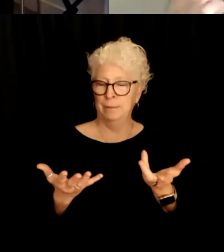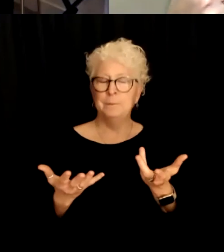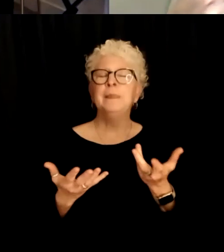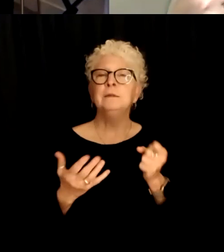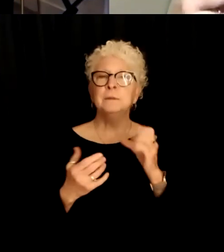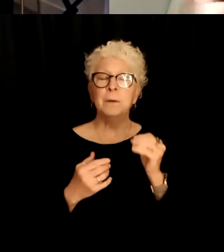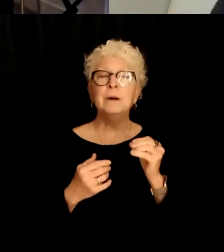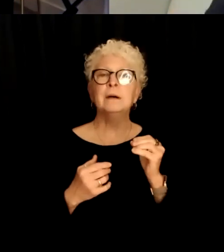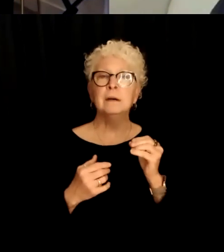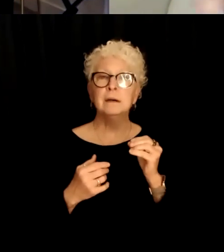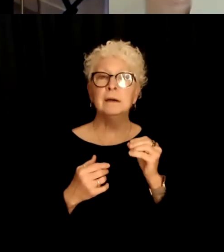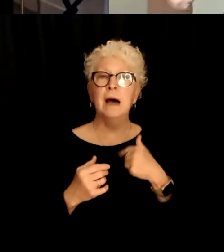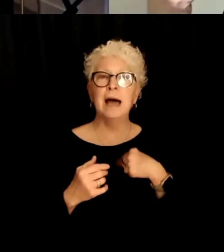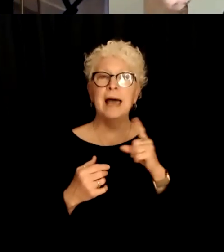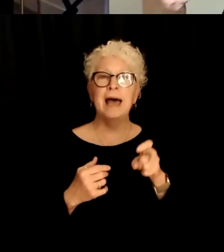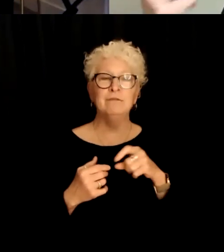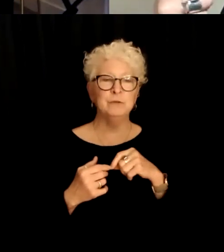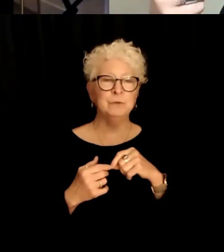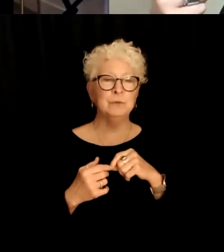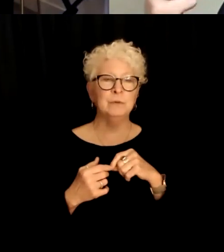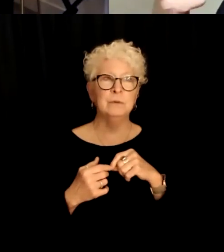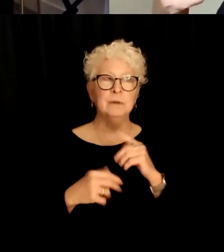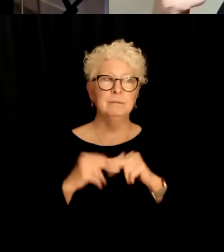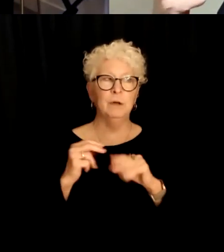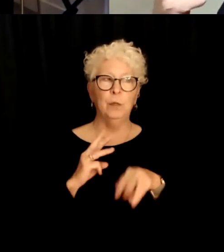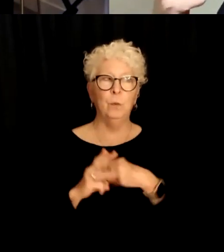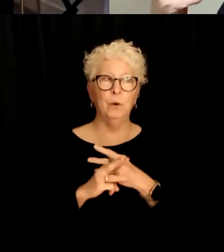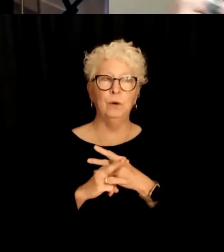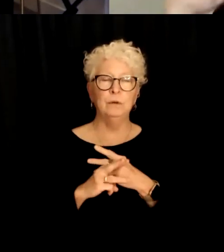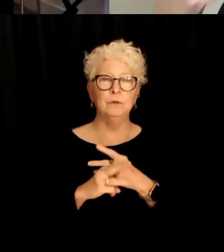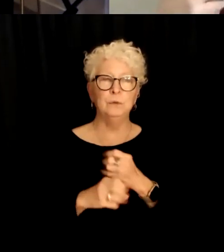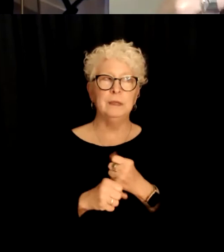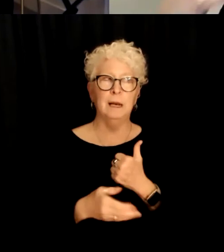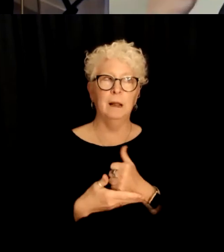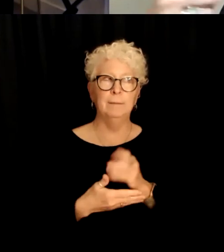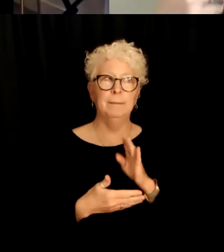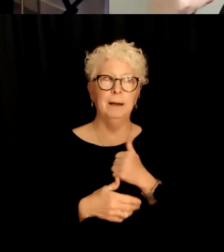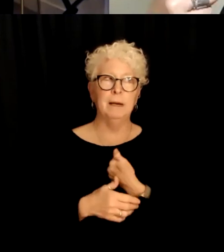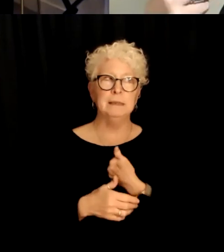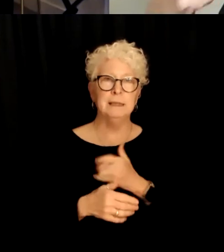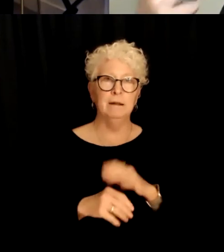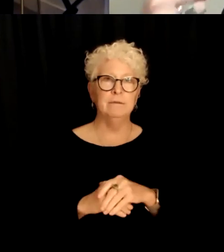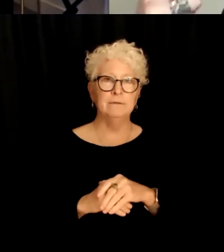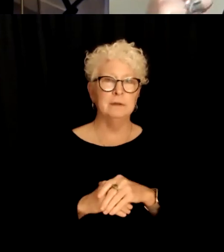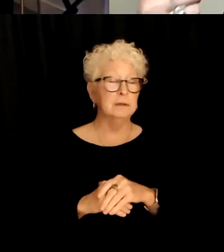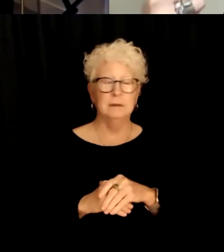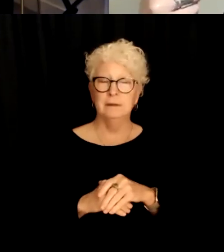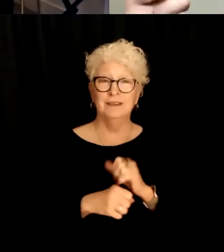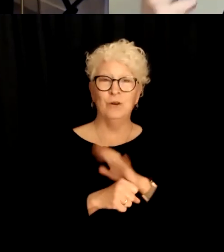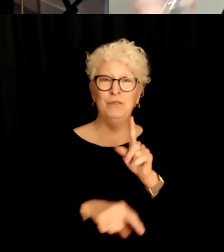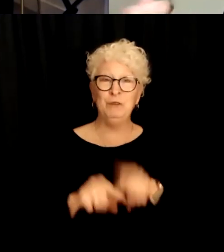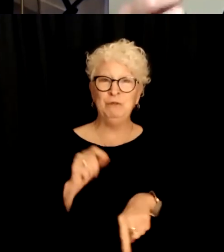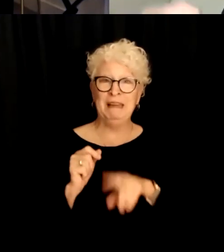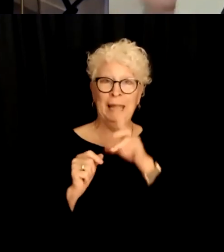And so I'm gonna have to make this whole world by myself. COVID doesn't let us pretend like this isn't